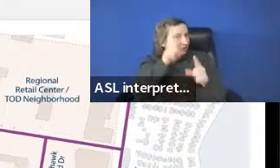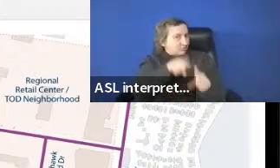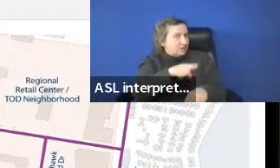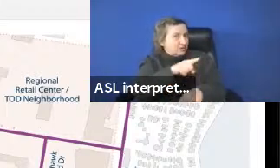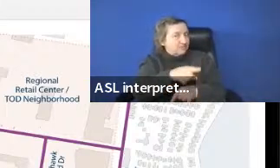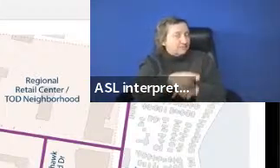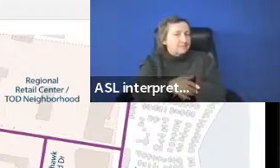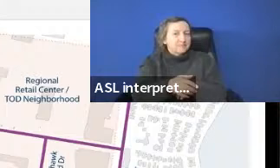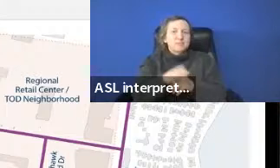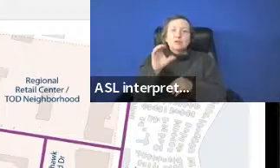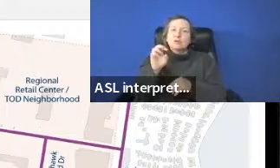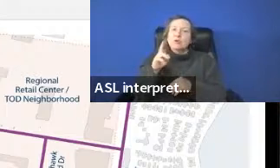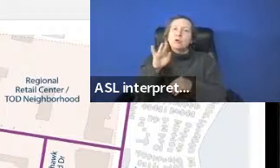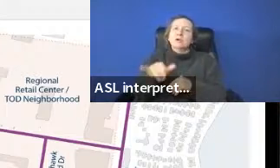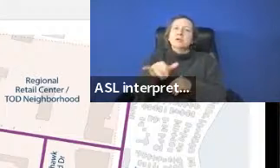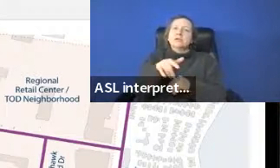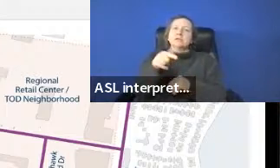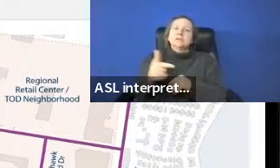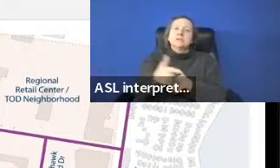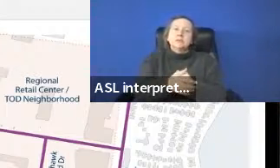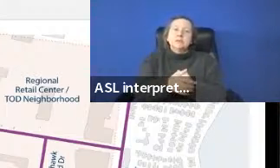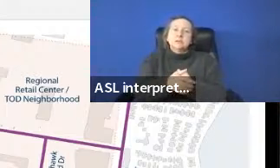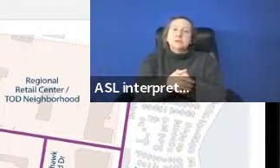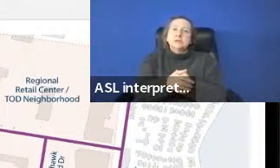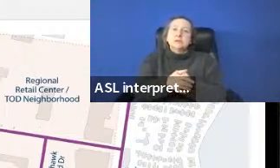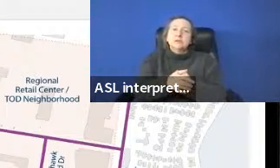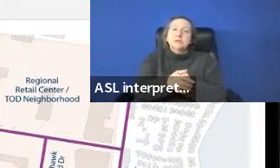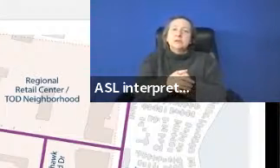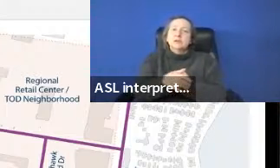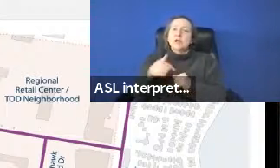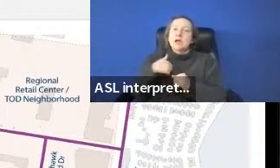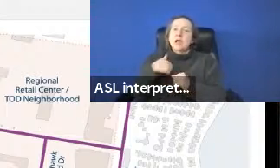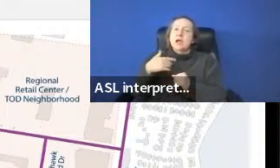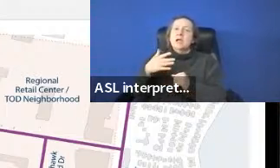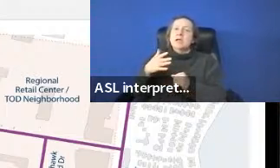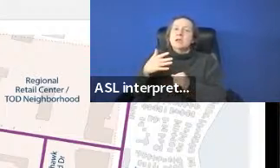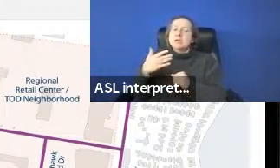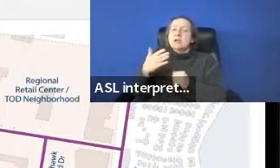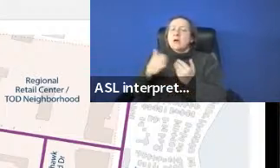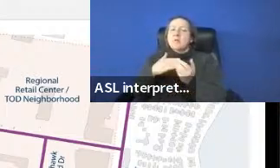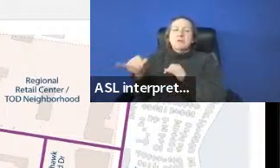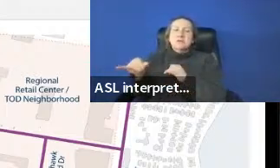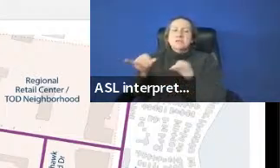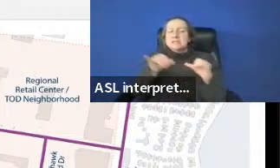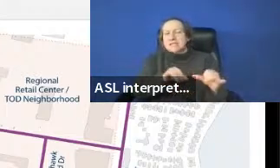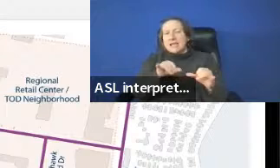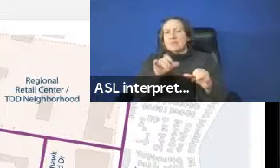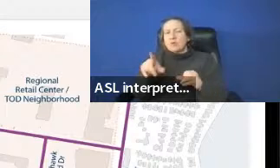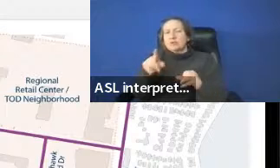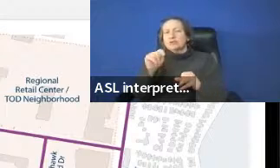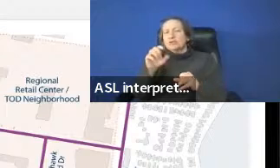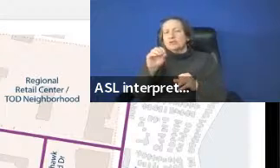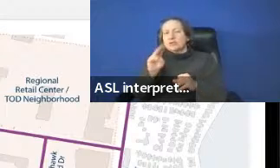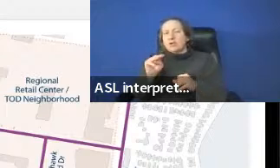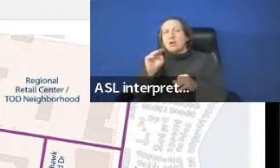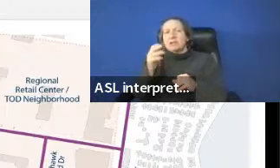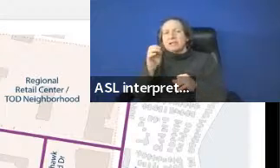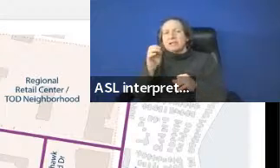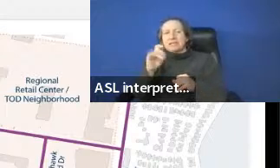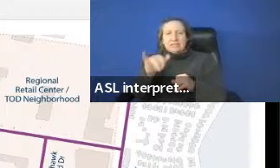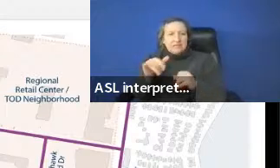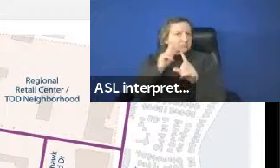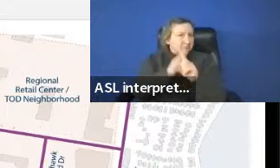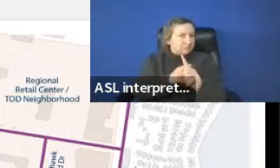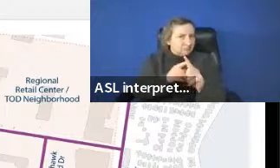there. Corky. I had essentially the same question that Tom Hickey had, but I guess it kind of boils down to at this stage